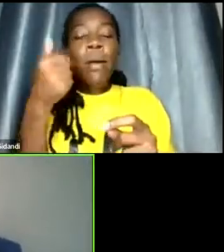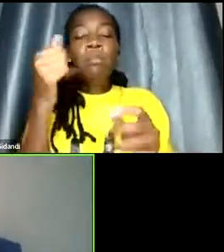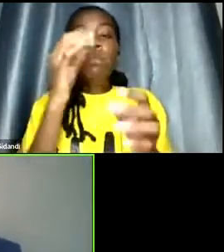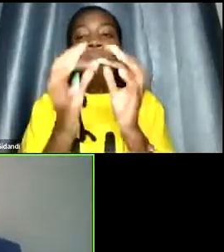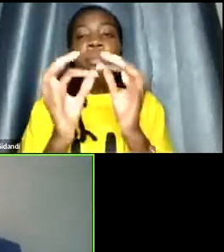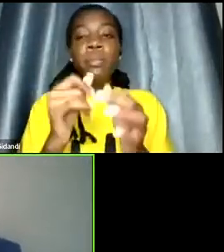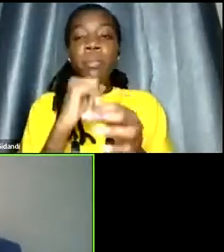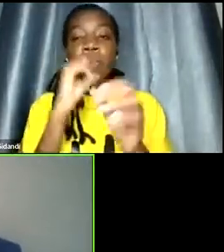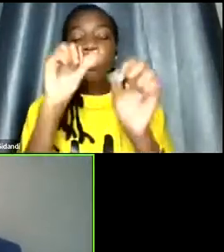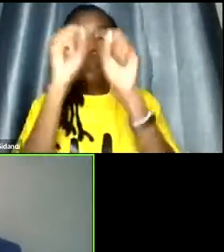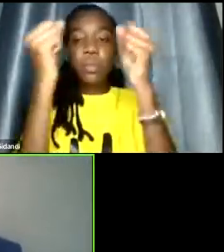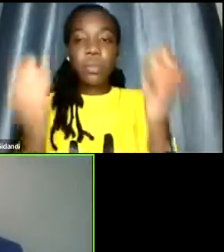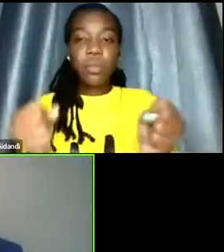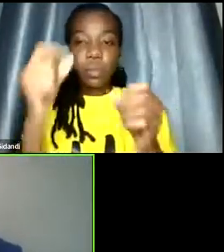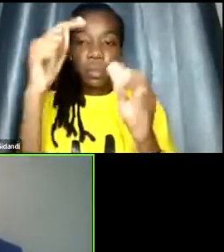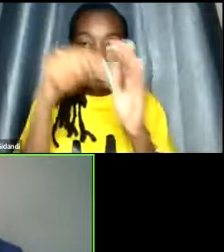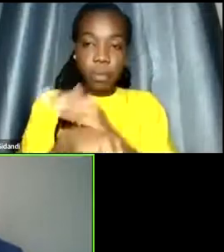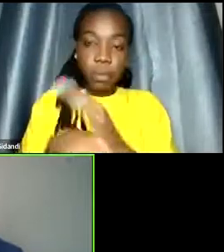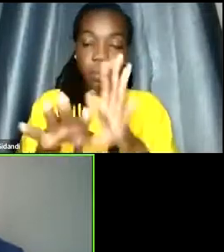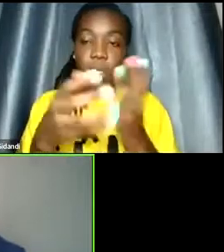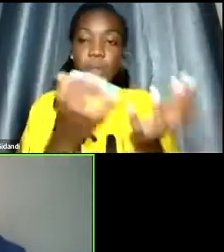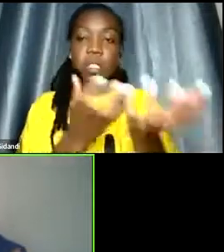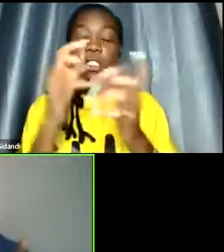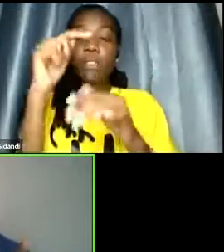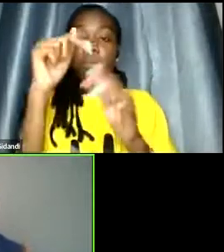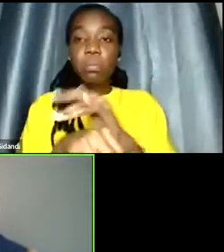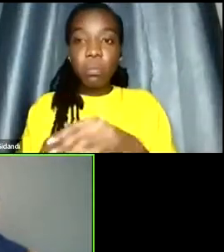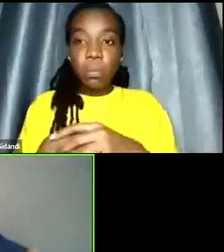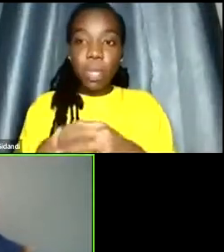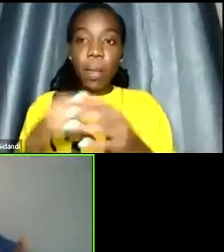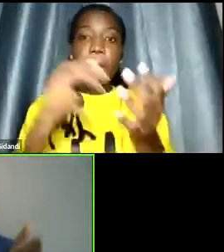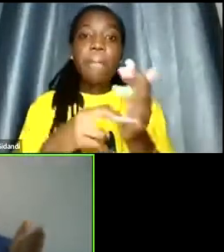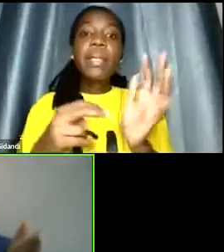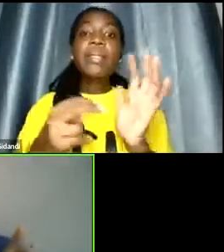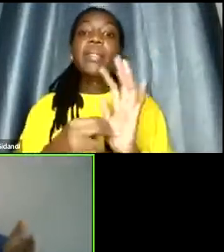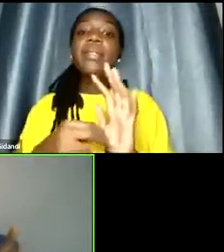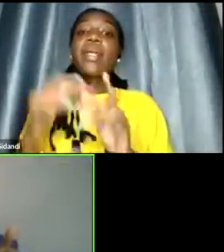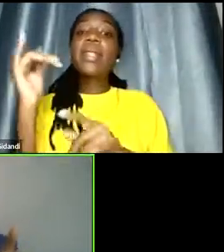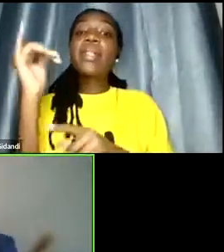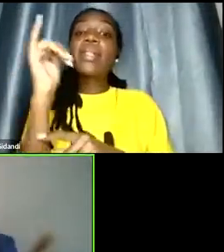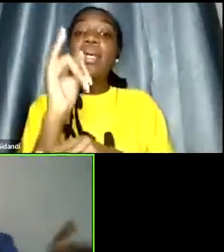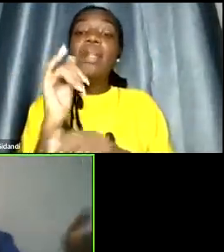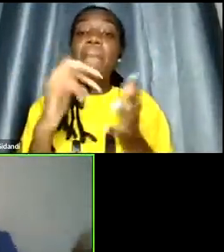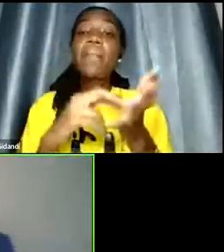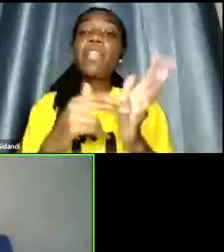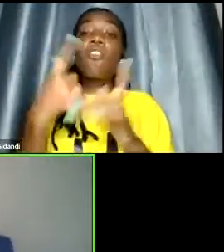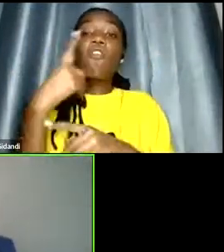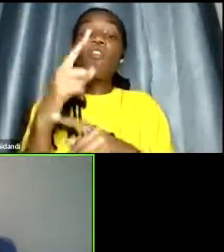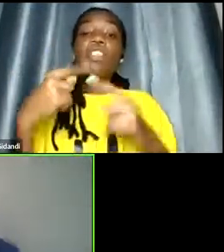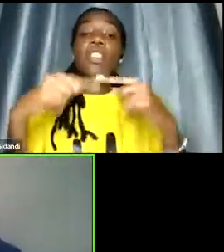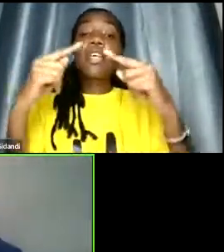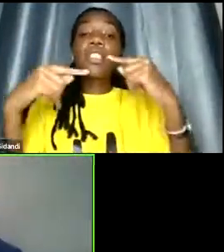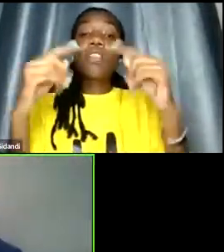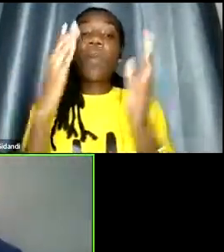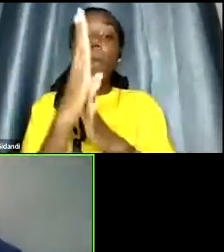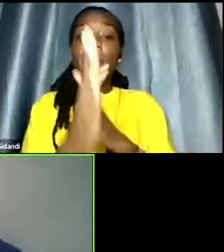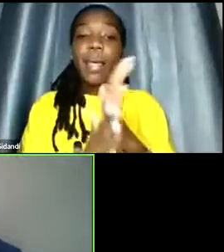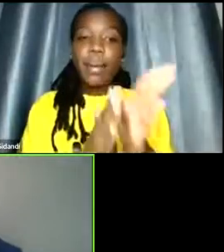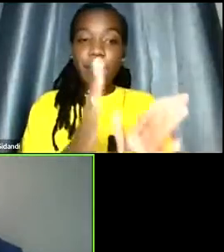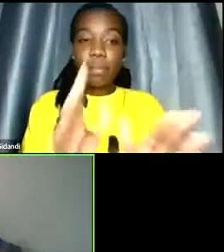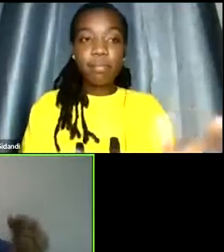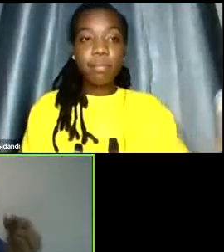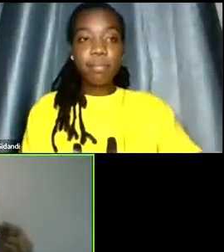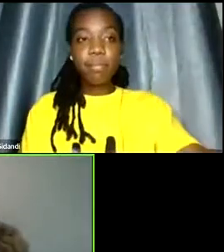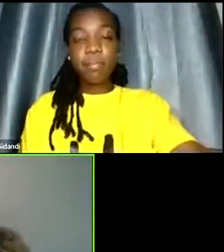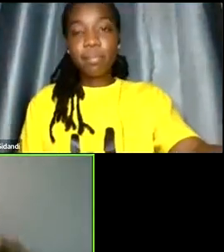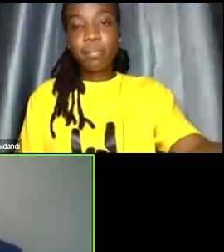without any performance downtime, without any business downtime? That's the meaning of succession planning.